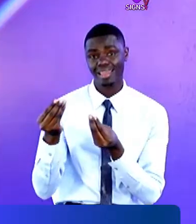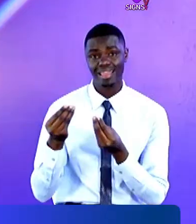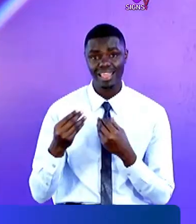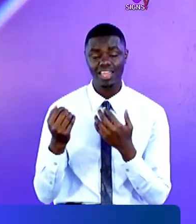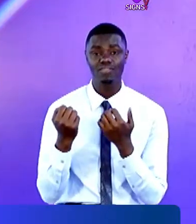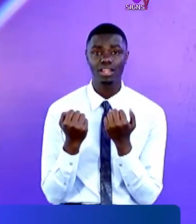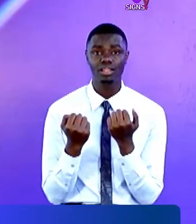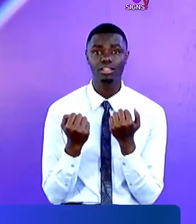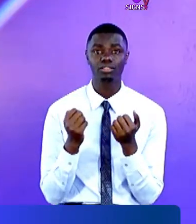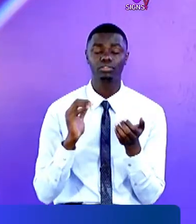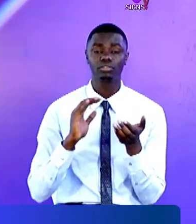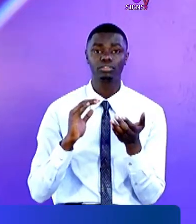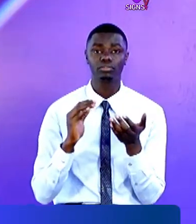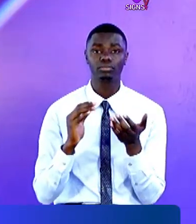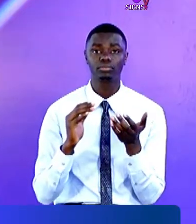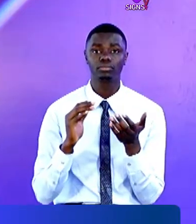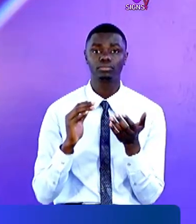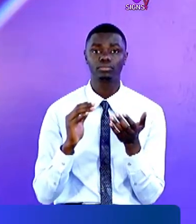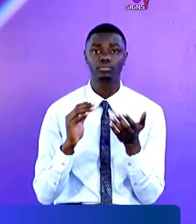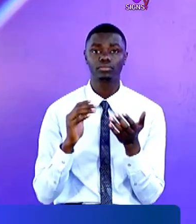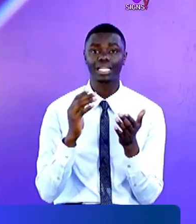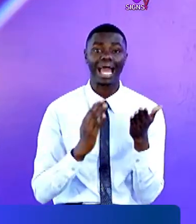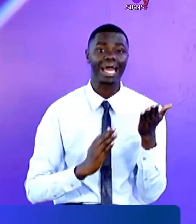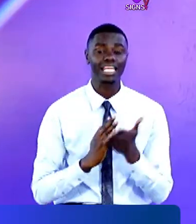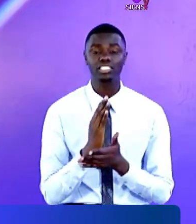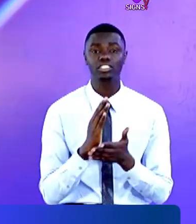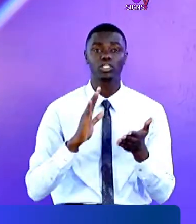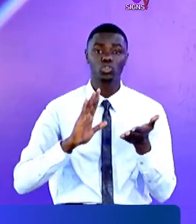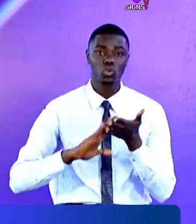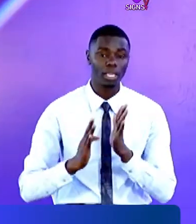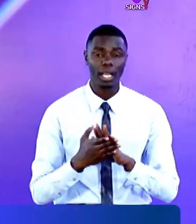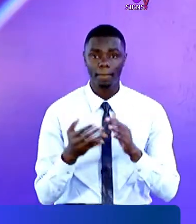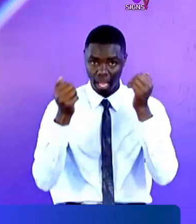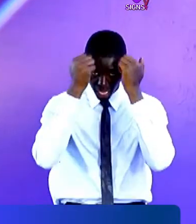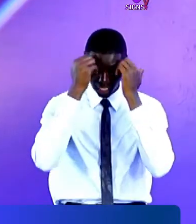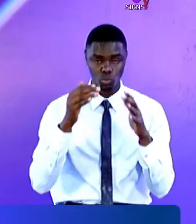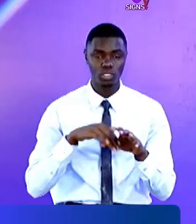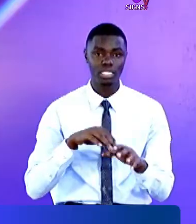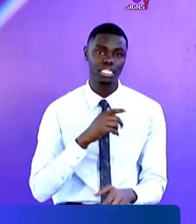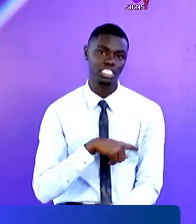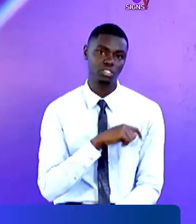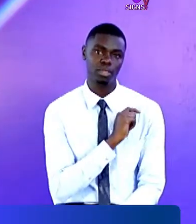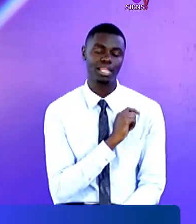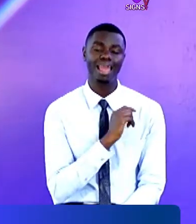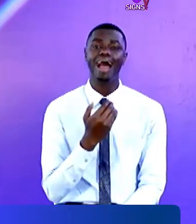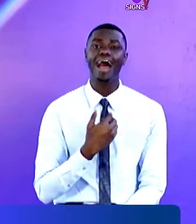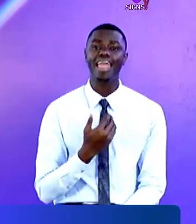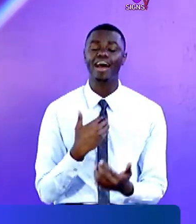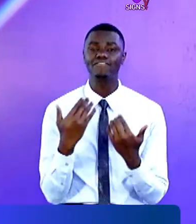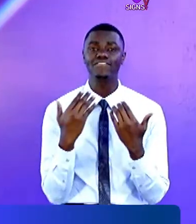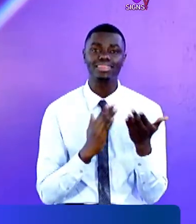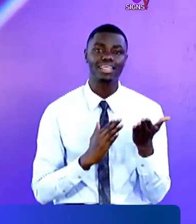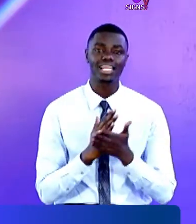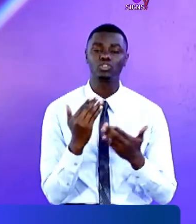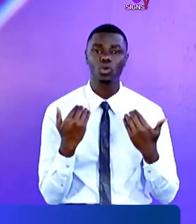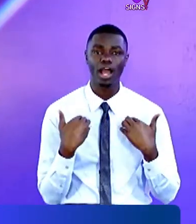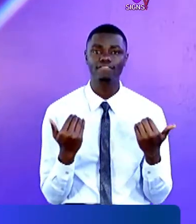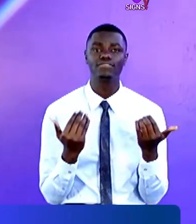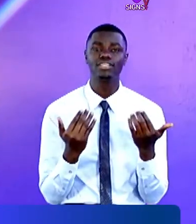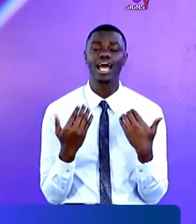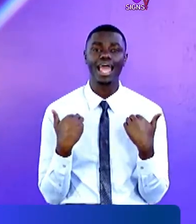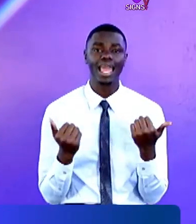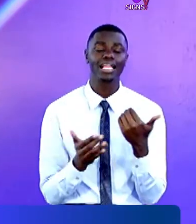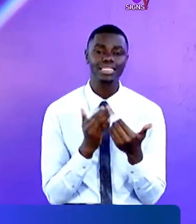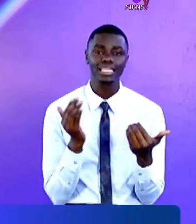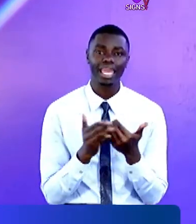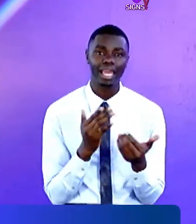be a student in Spain, and by having a right to be a student, I had a right to have healthcare treatment in Spain for free as